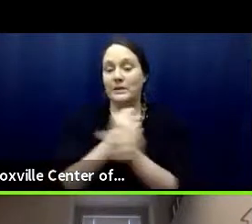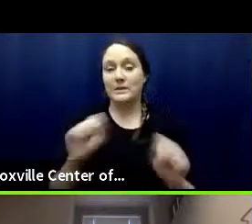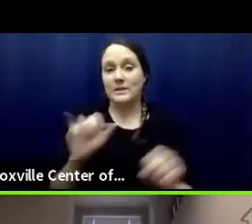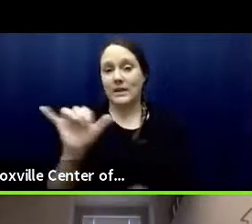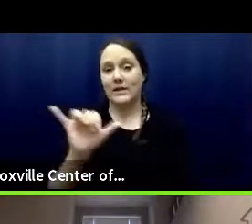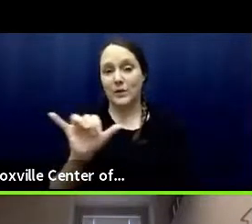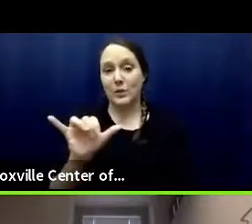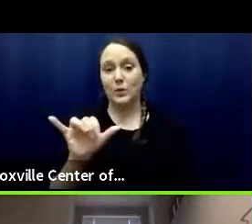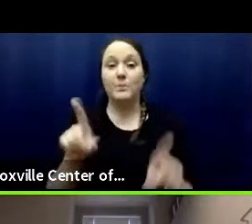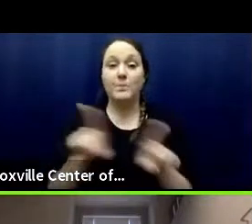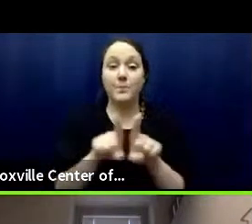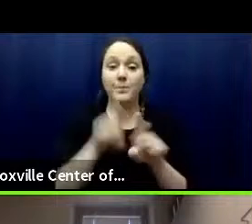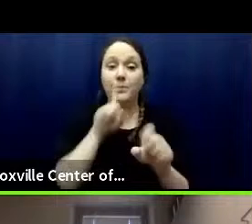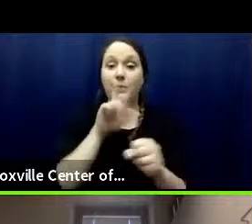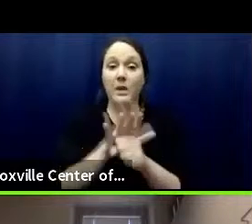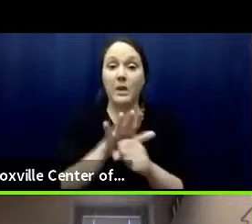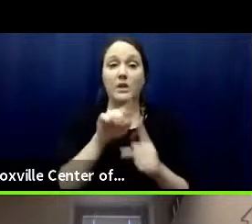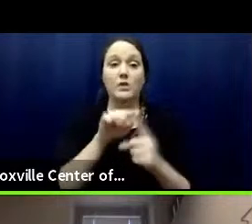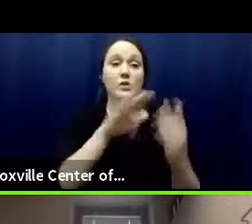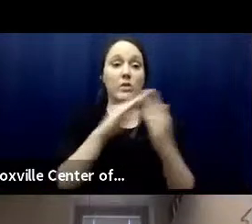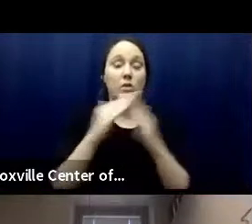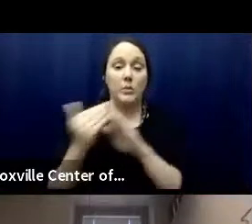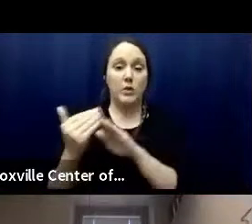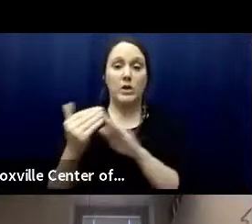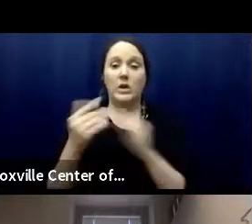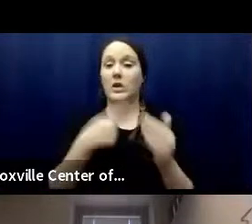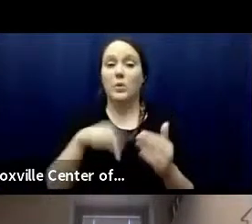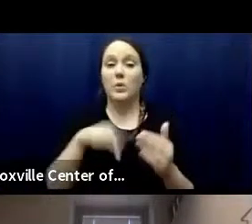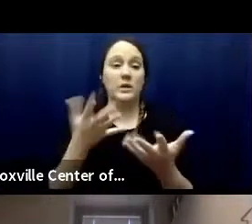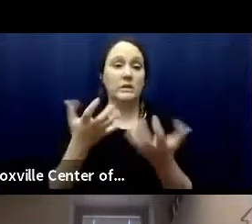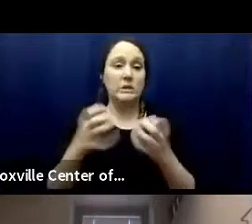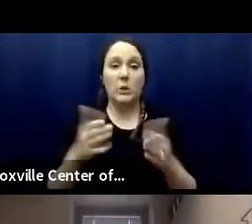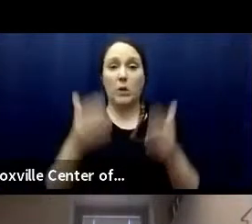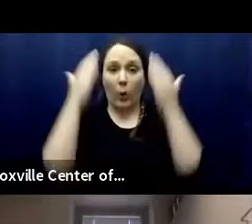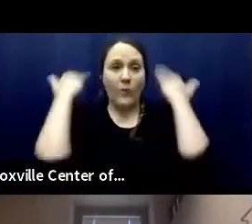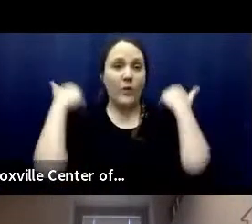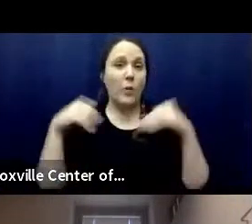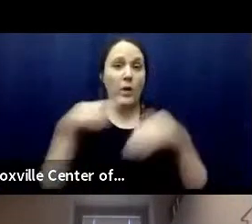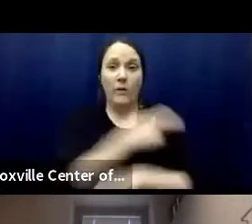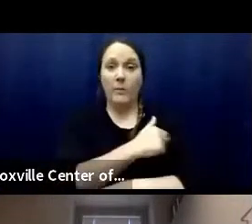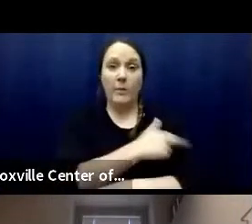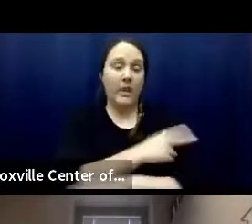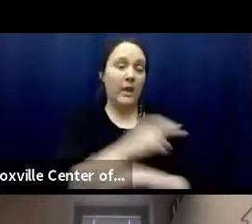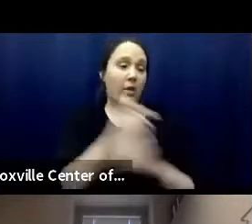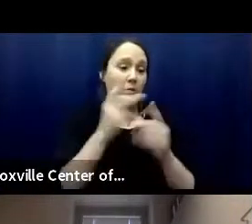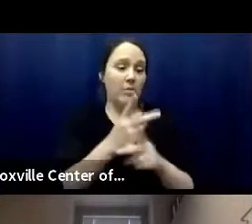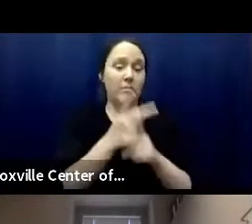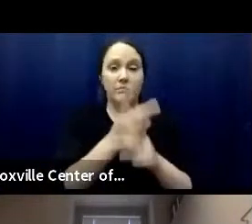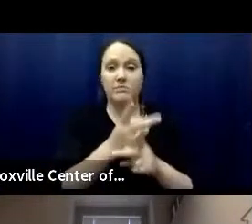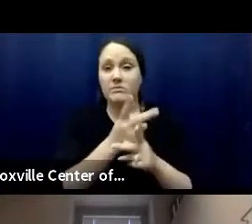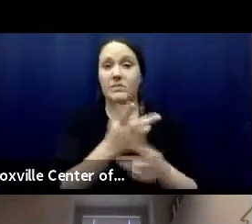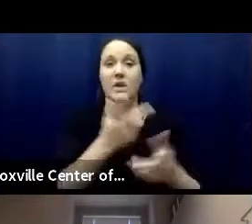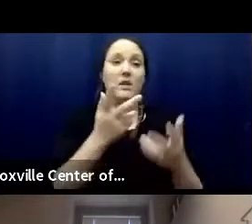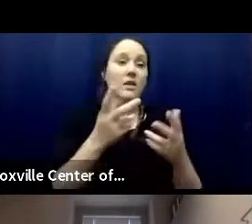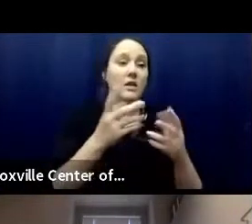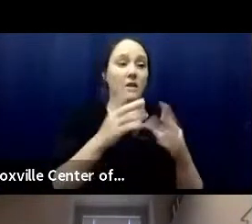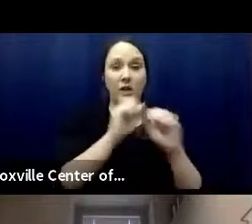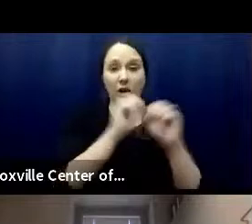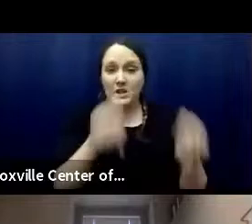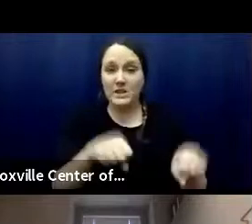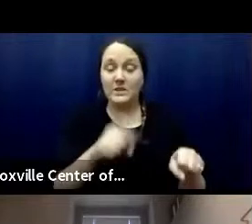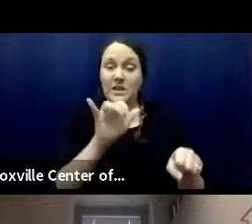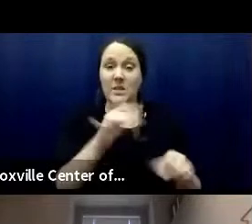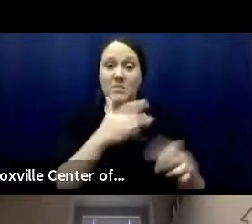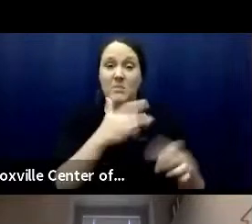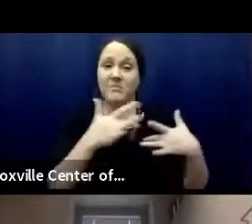to the community. We don't want to overrun the healthcare systems. That's a concern. And